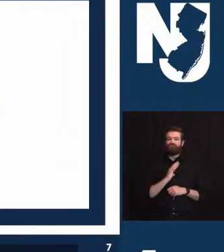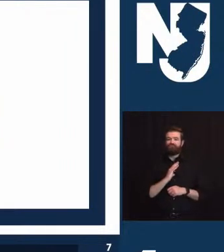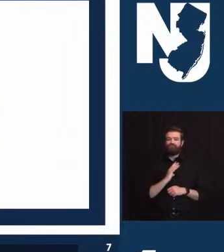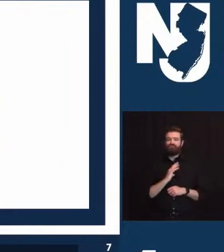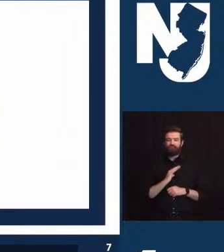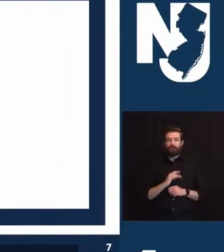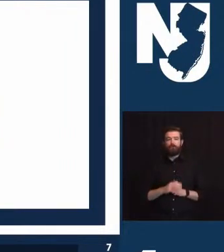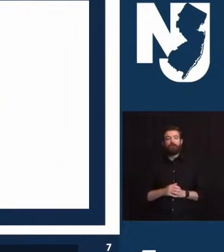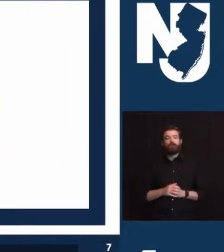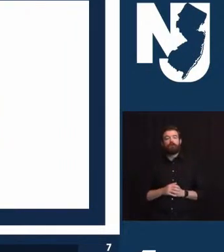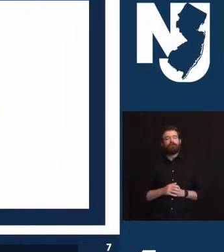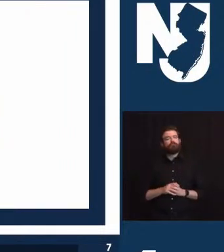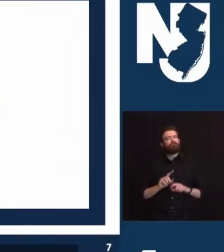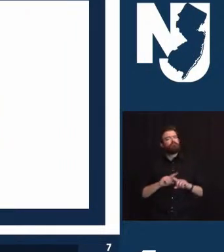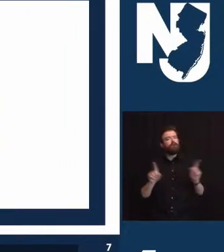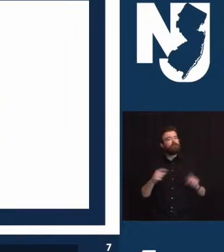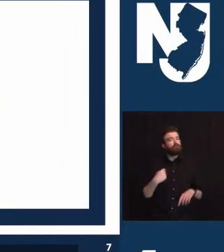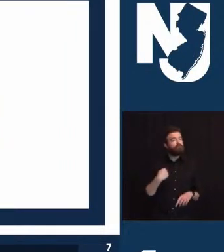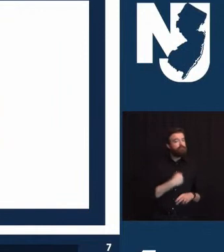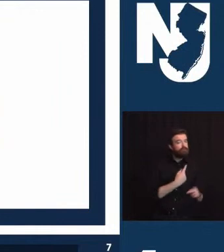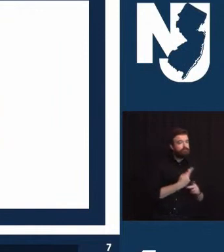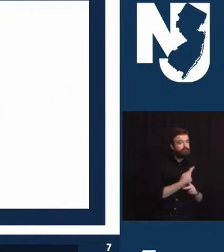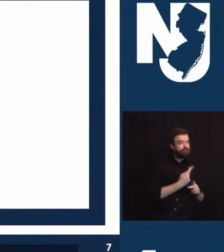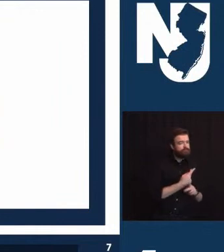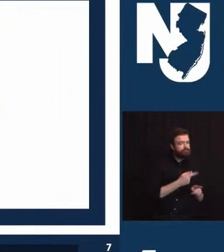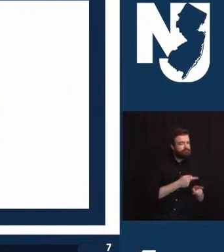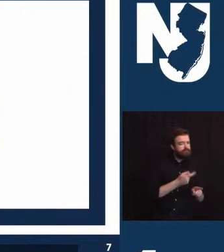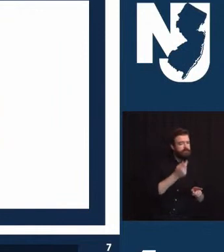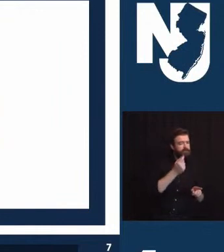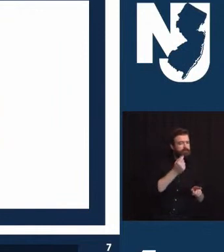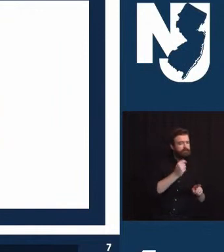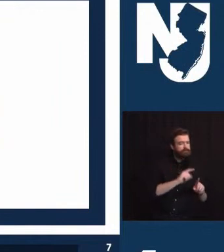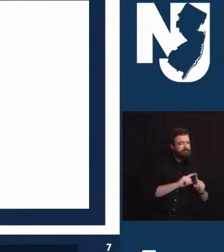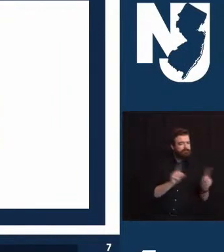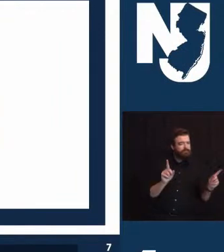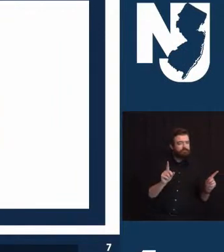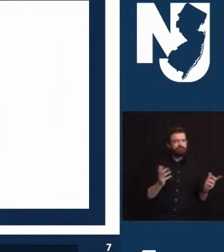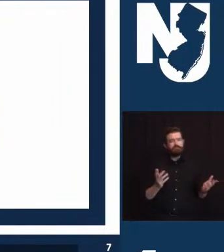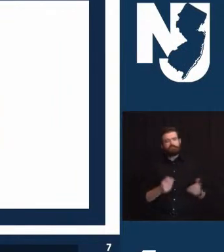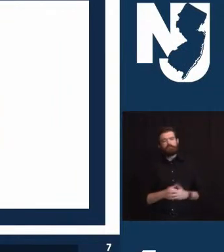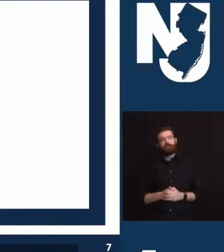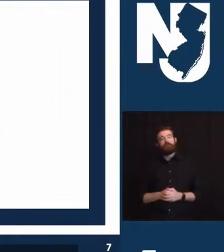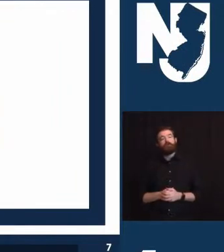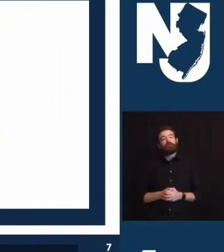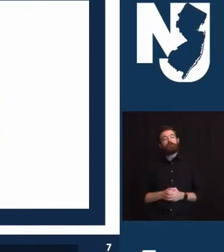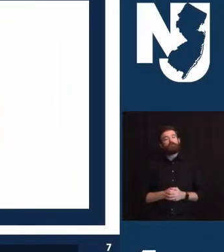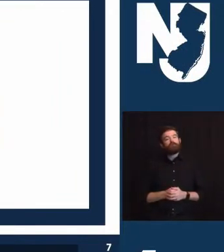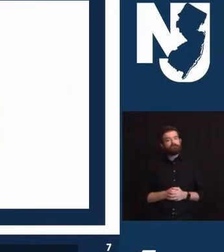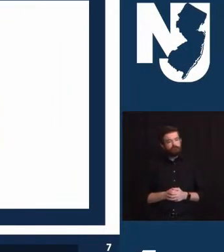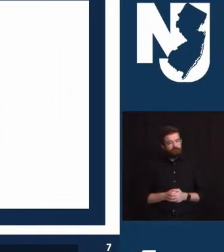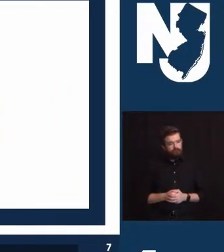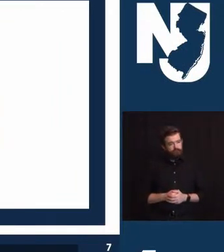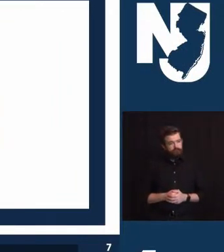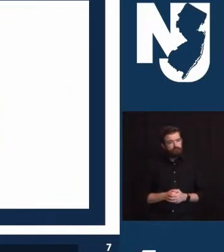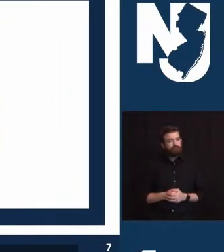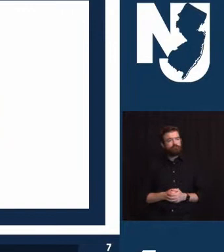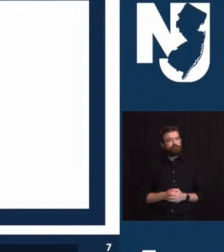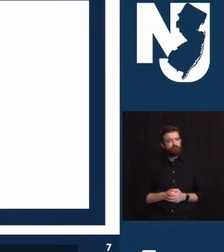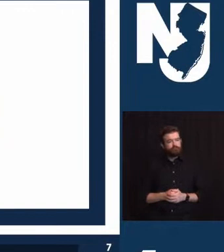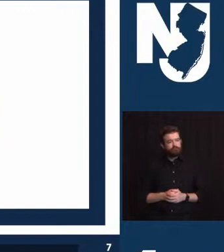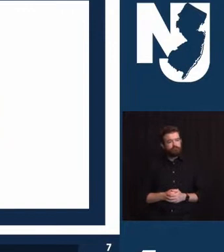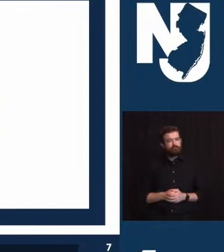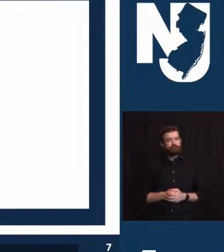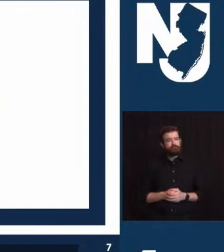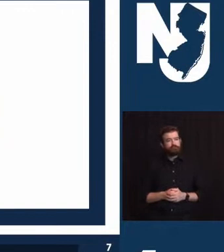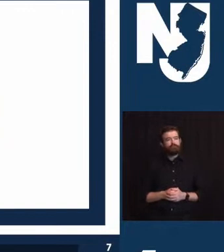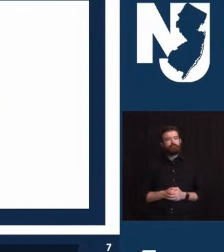right direction. Additionally, not that I'd know, but our shot in a beer vaccine incentive program continues to successfully move